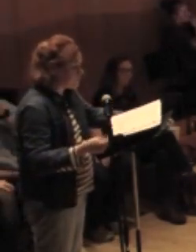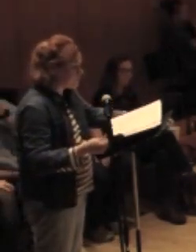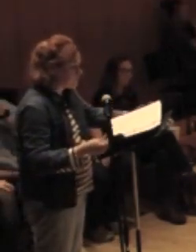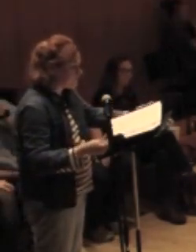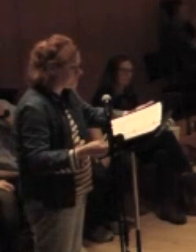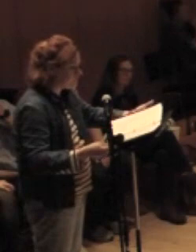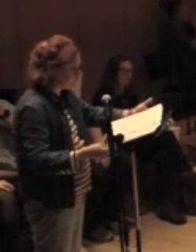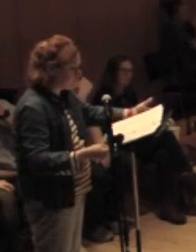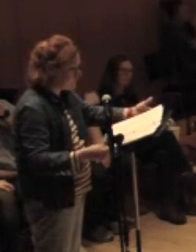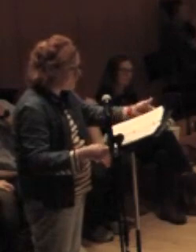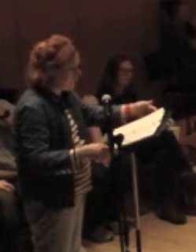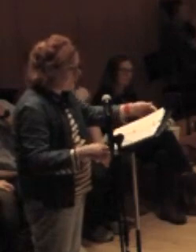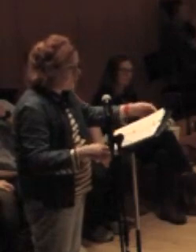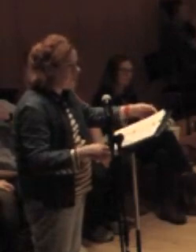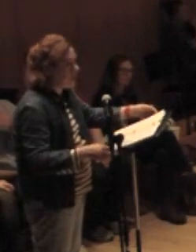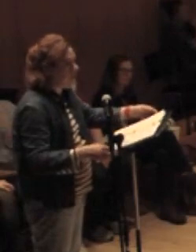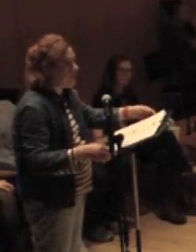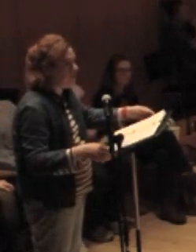you'll